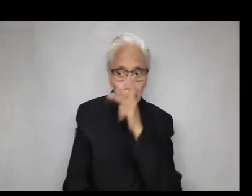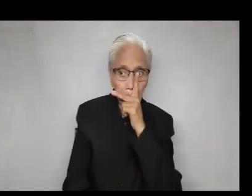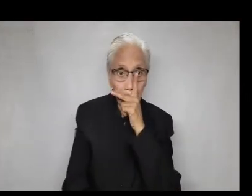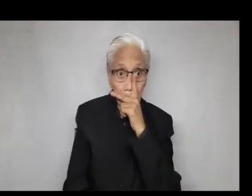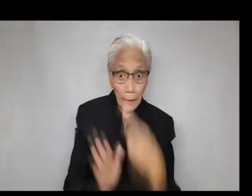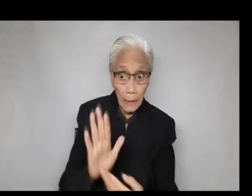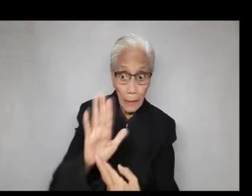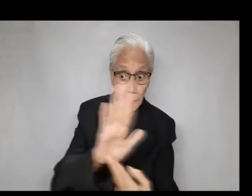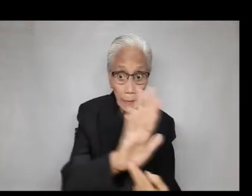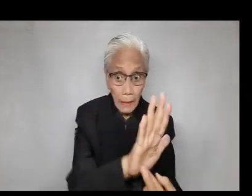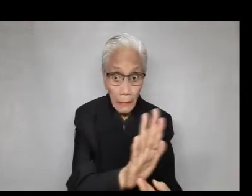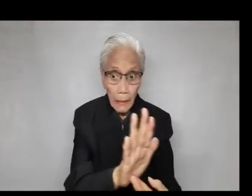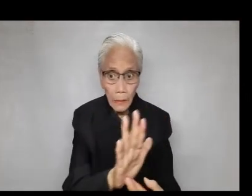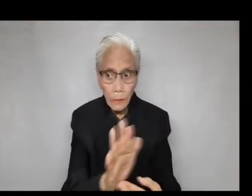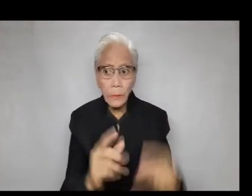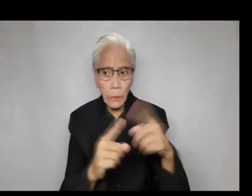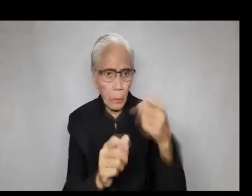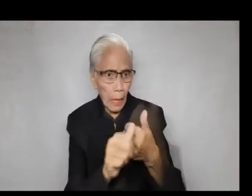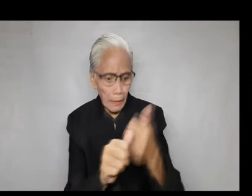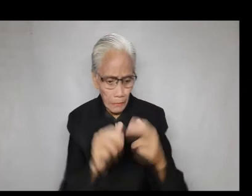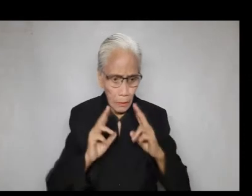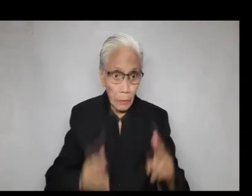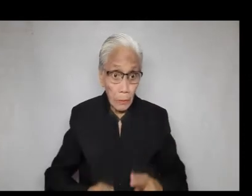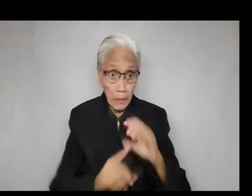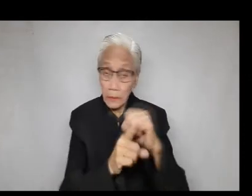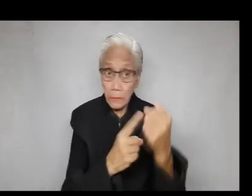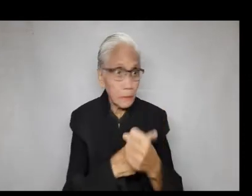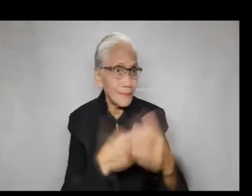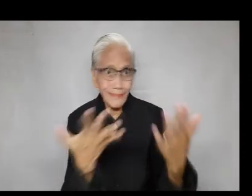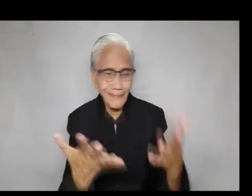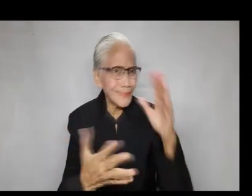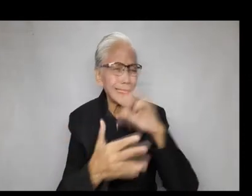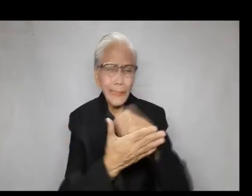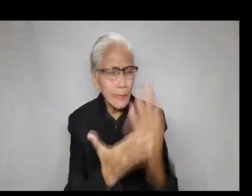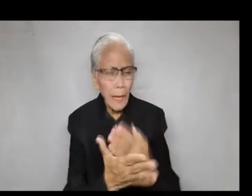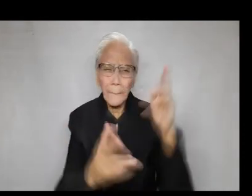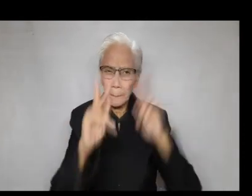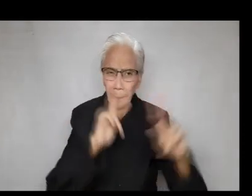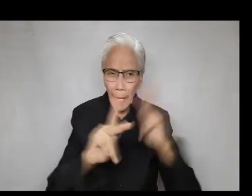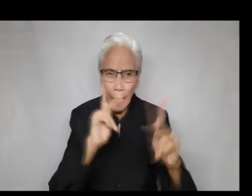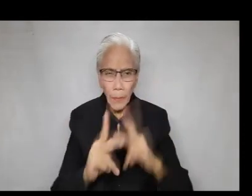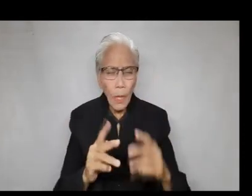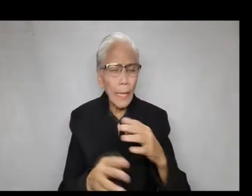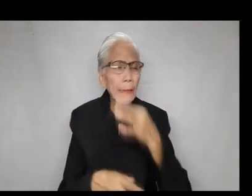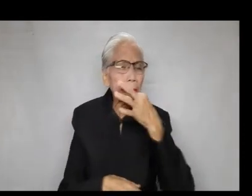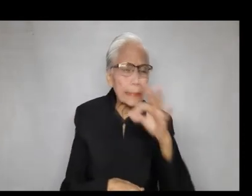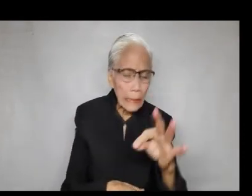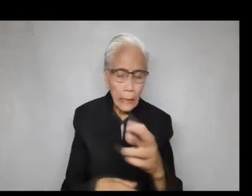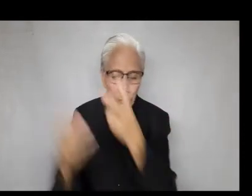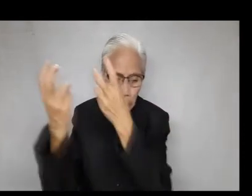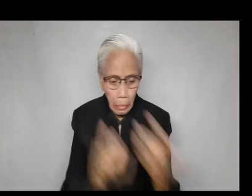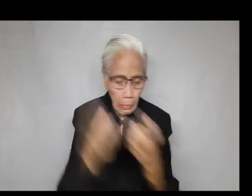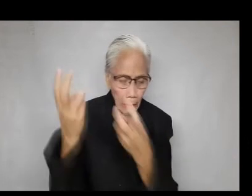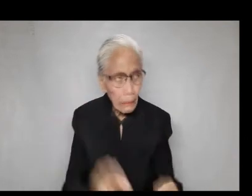a private revelation prophecy source to every human situation? Some people are fond of quoting